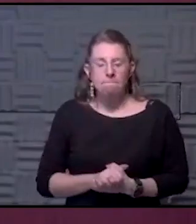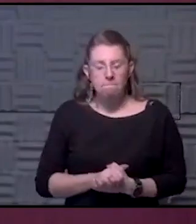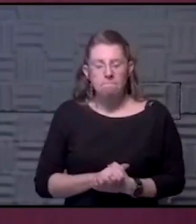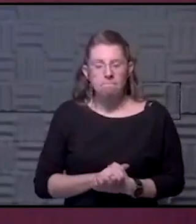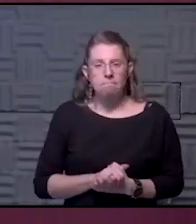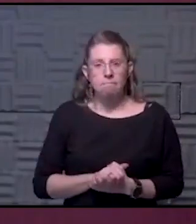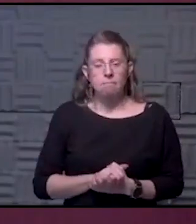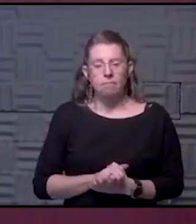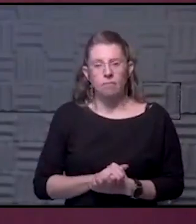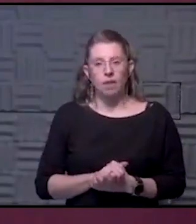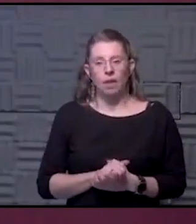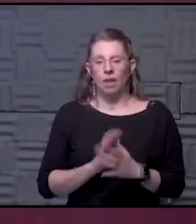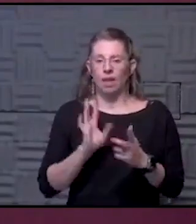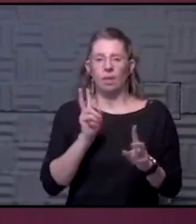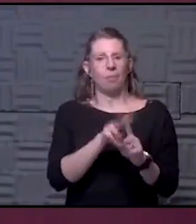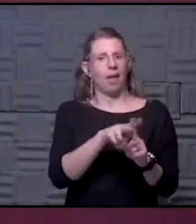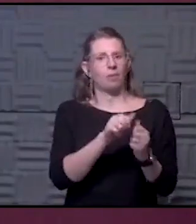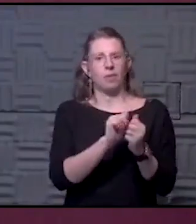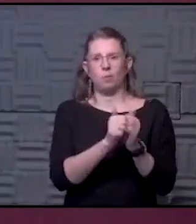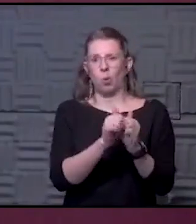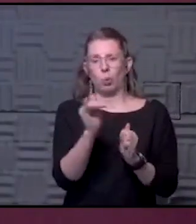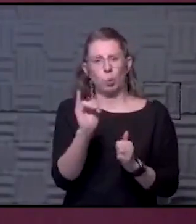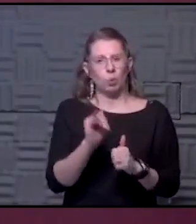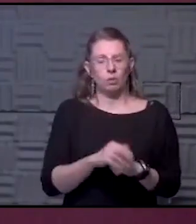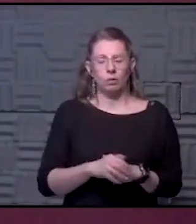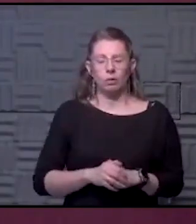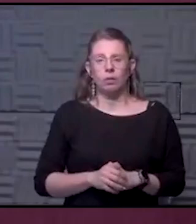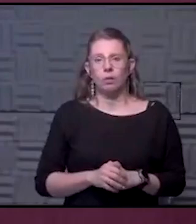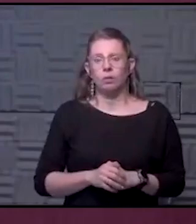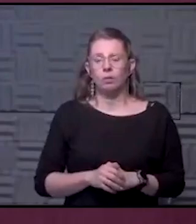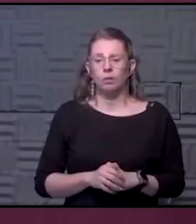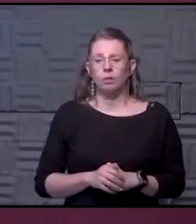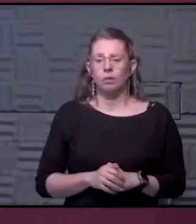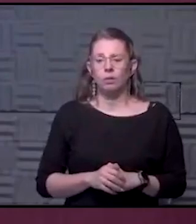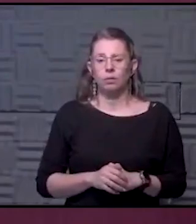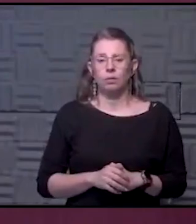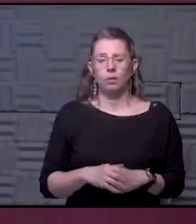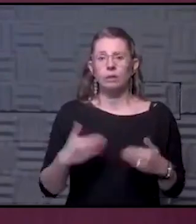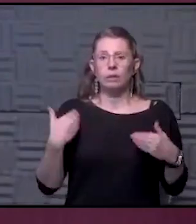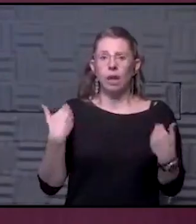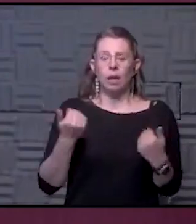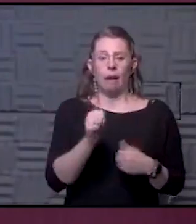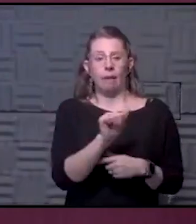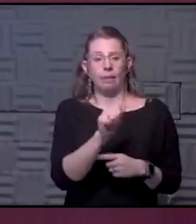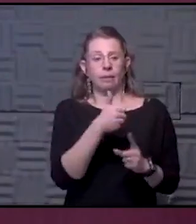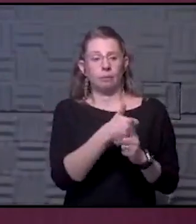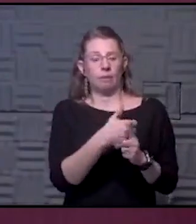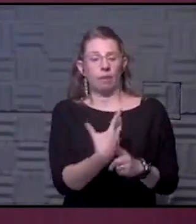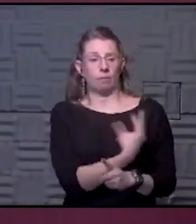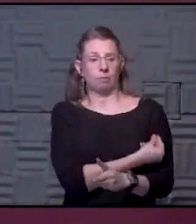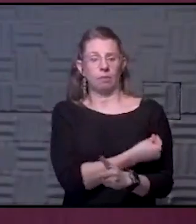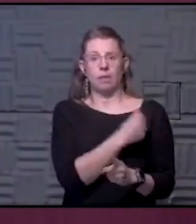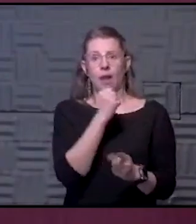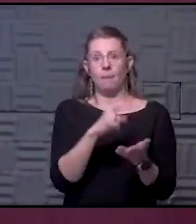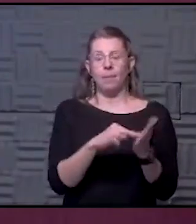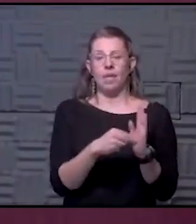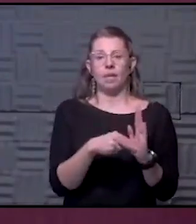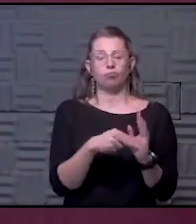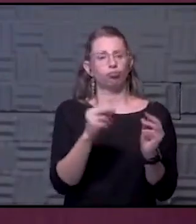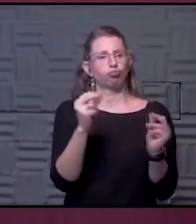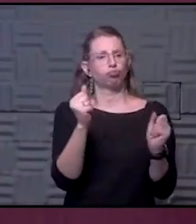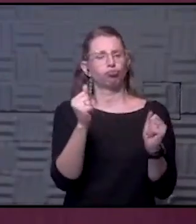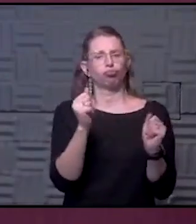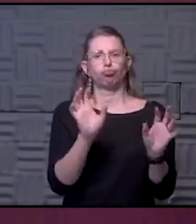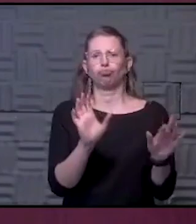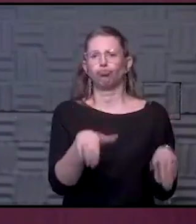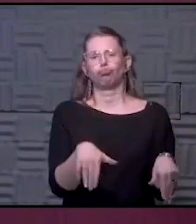going to apply to sports too. When we start getting the level where our young athletes get the vaccination, that doesn't mean that we immediately let